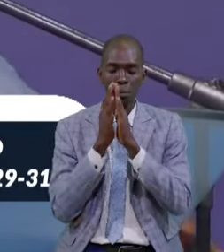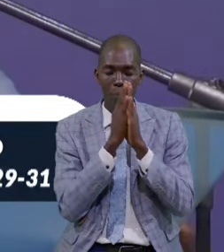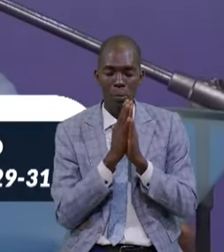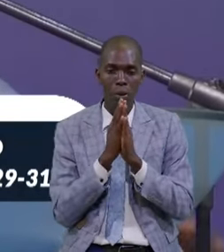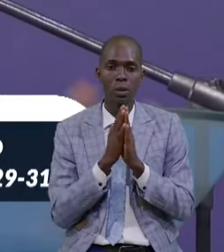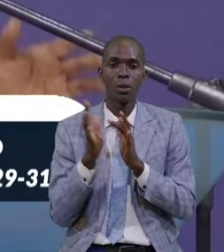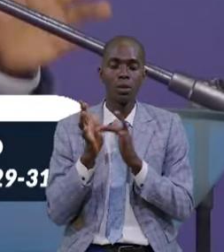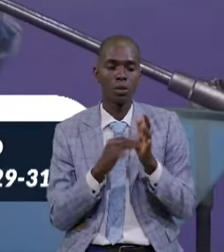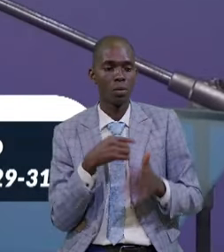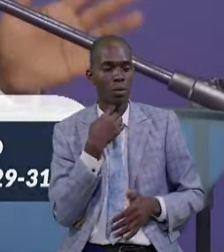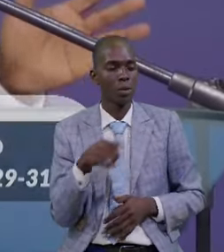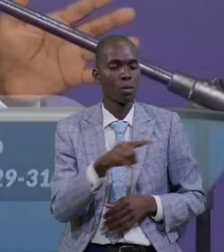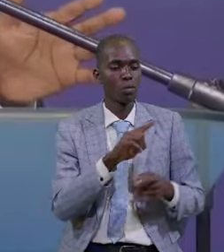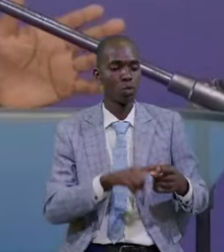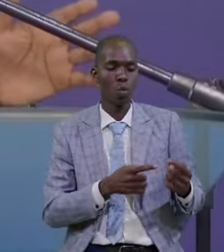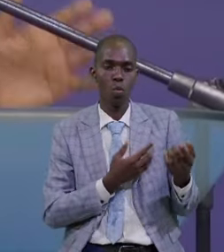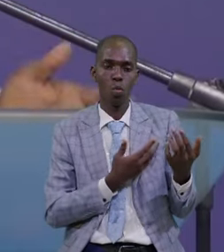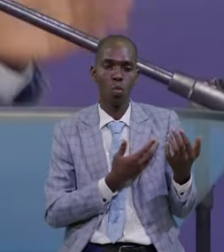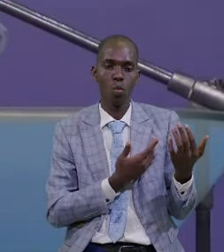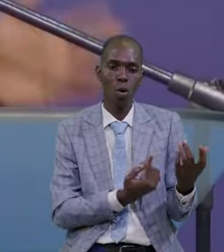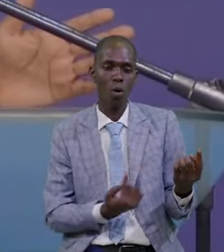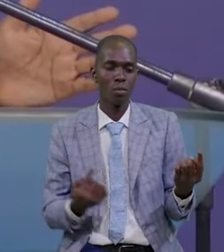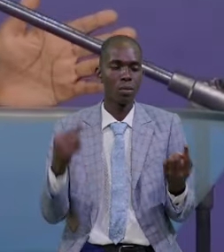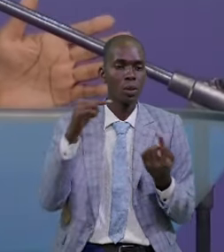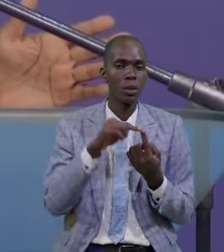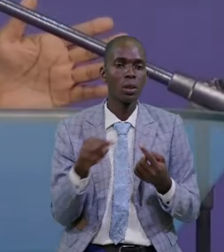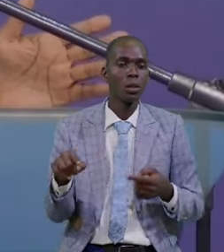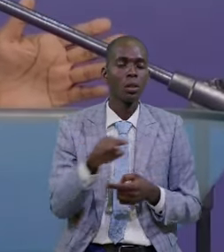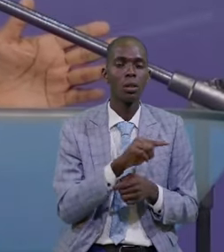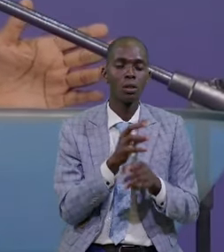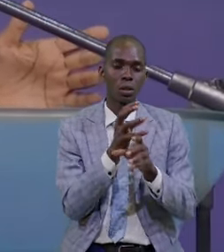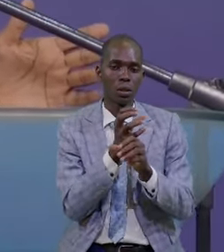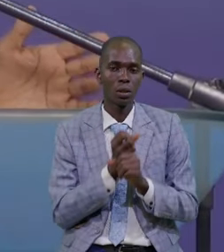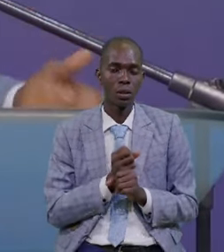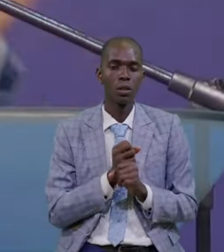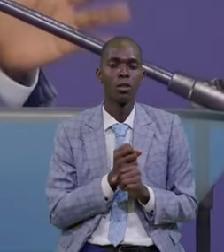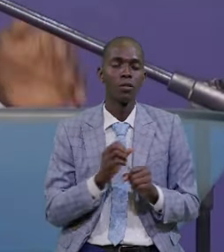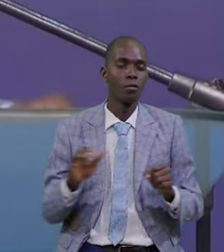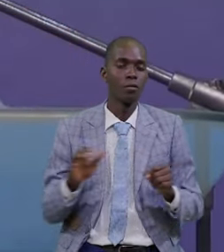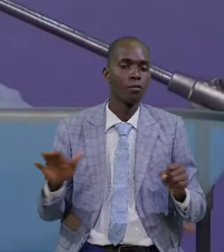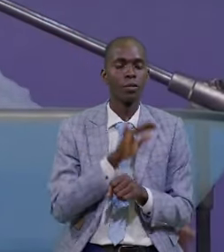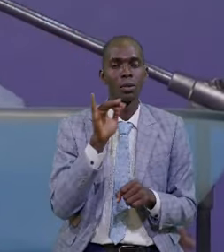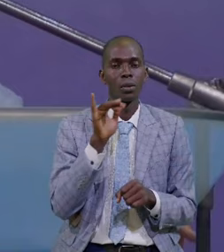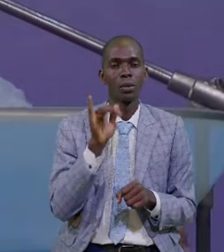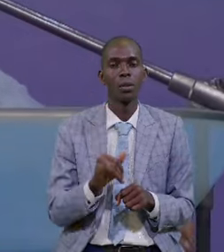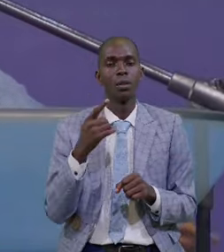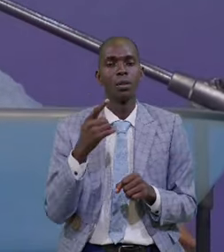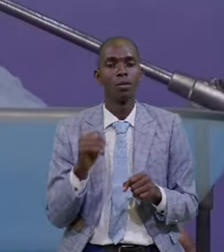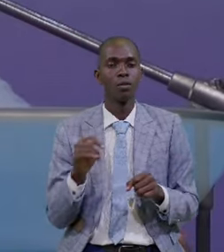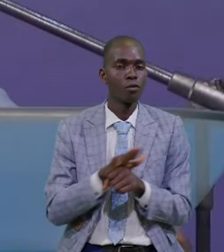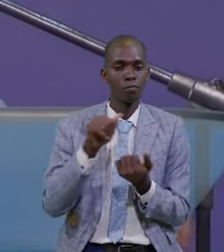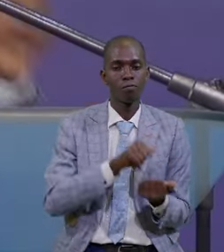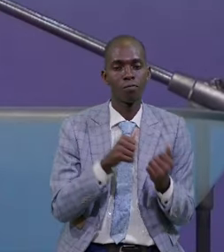tarry until they were filled to overflowing, baptized in the